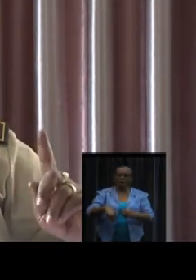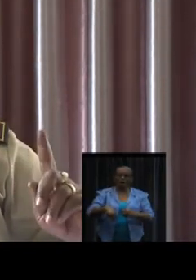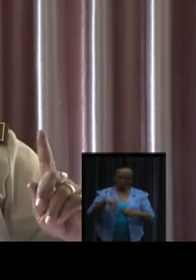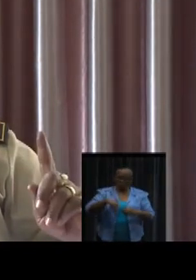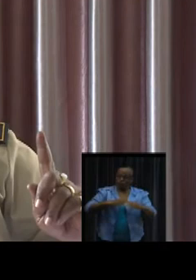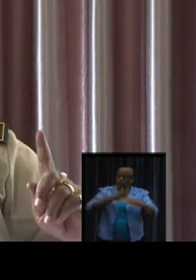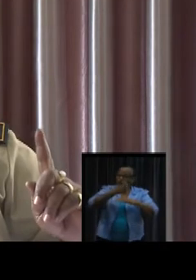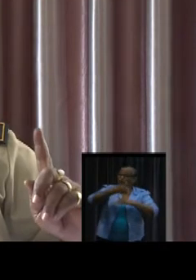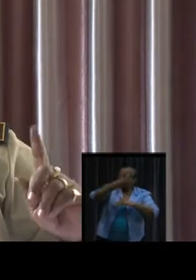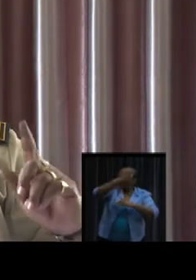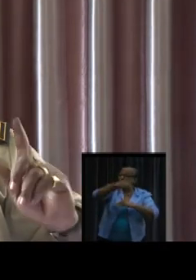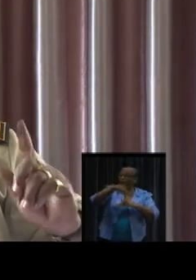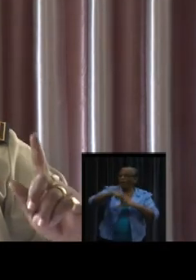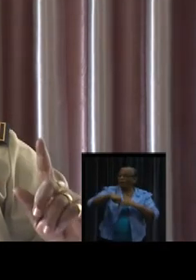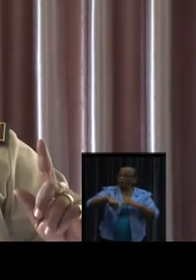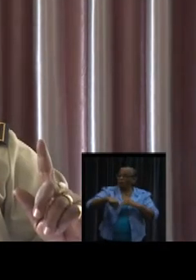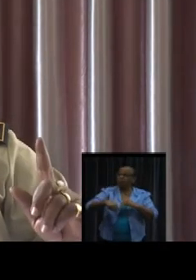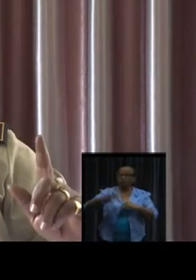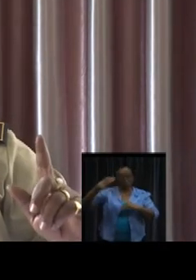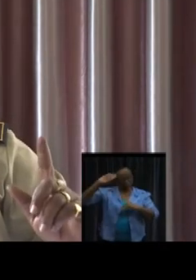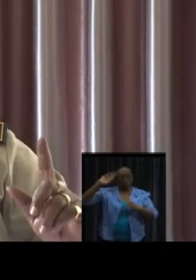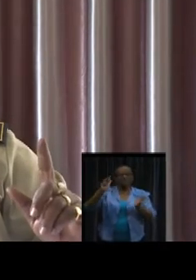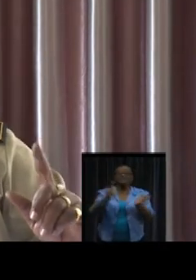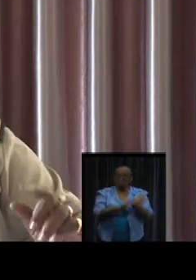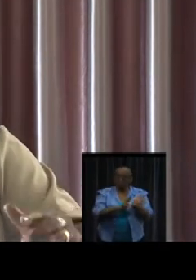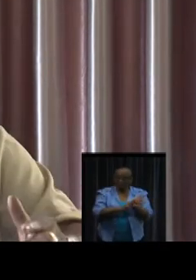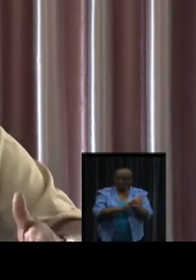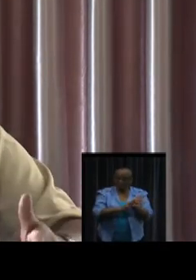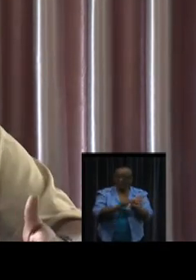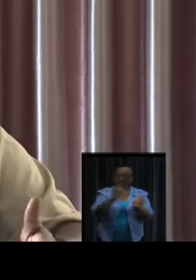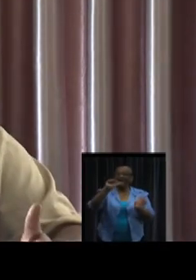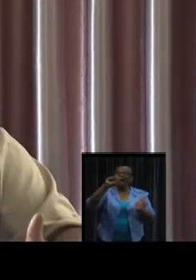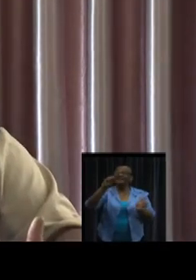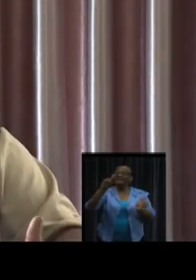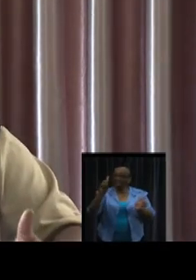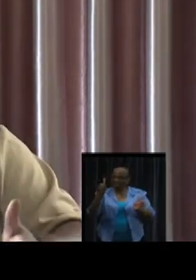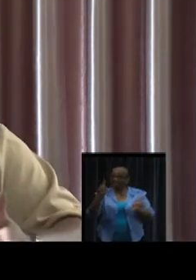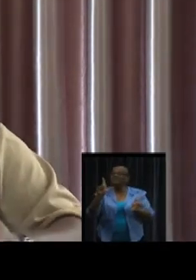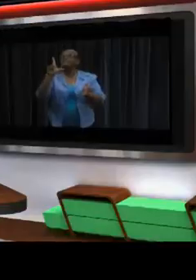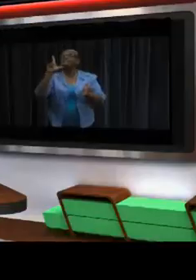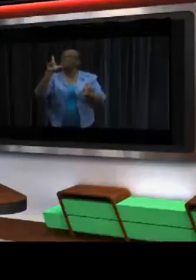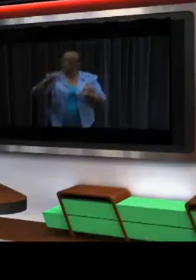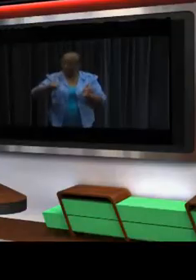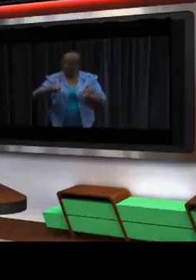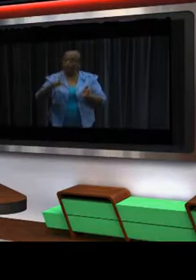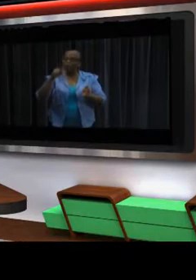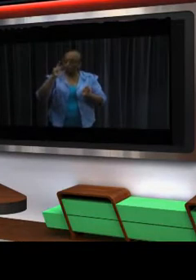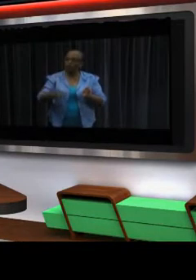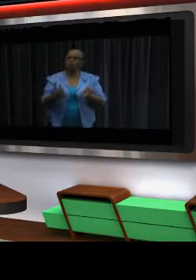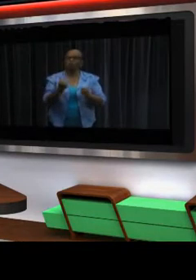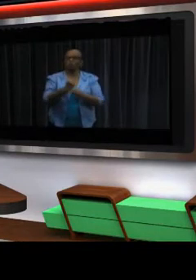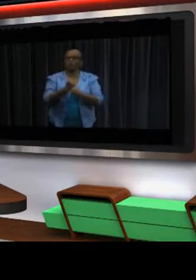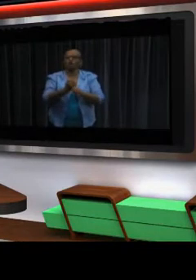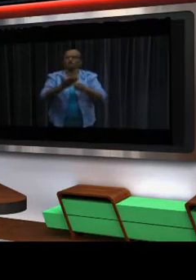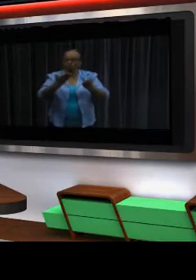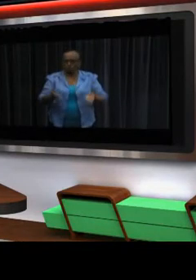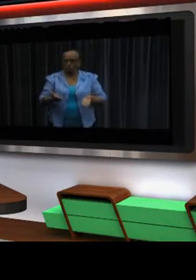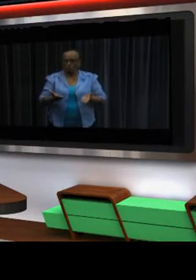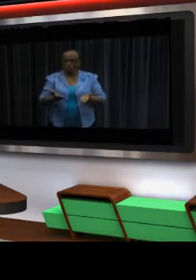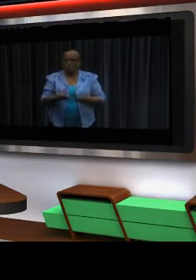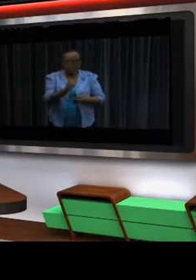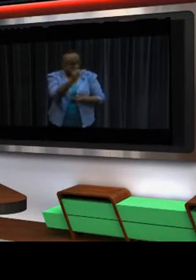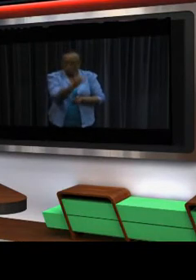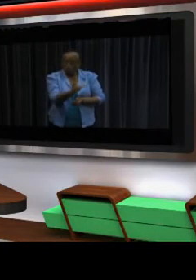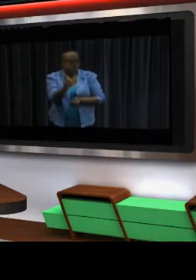waste. However, in the future, Article 70 of the police law will be applied.